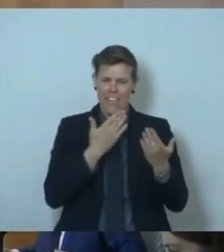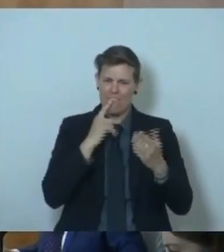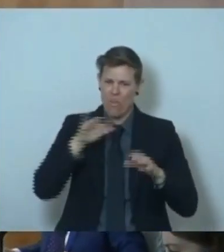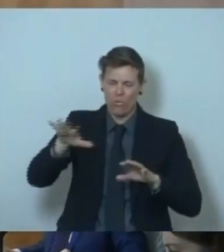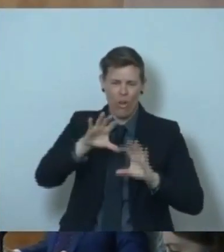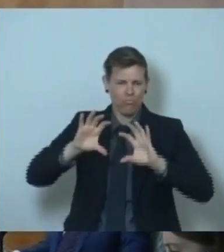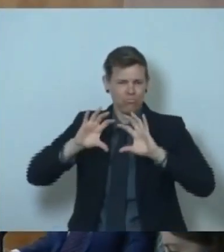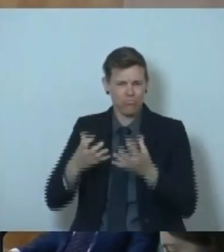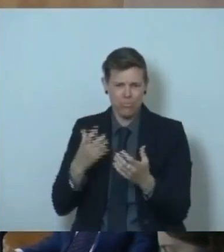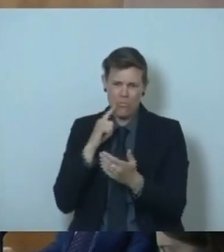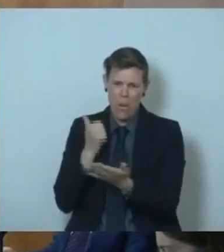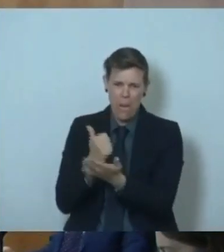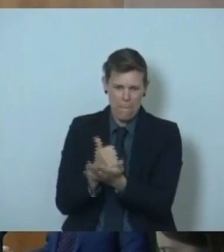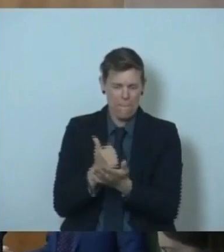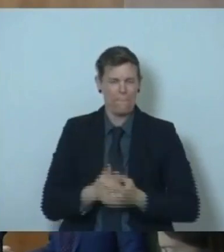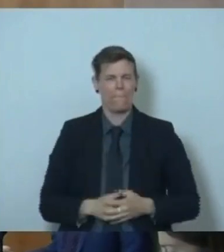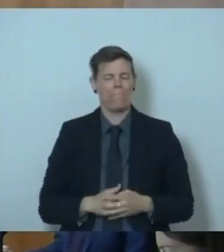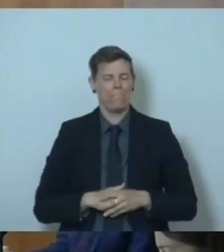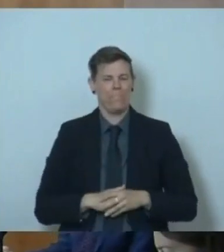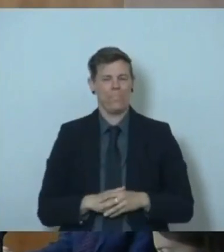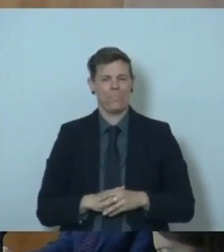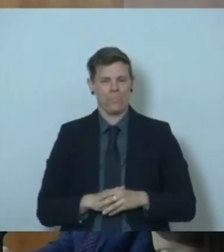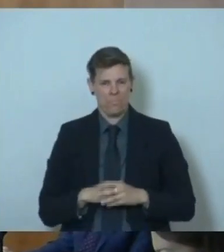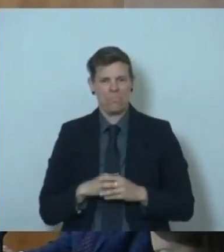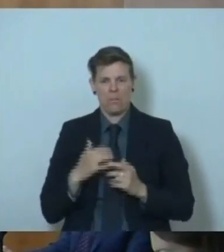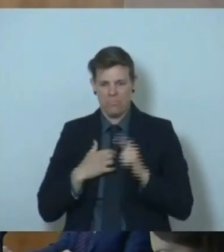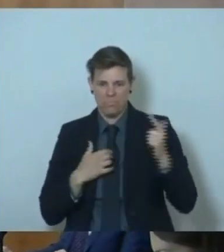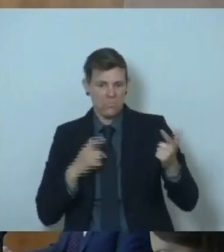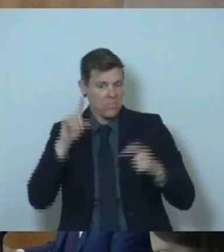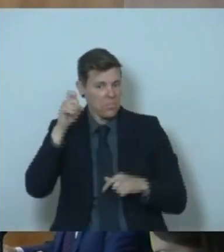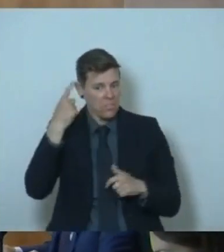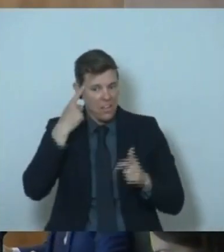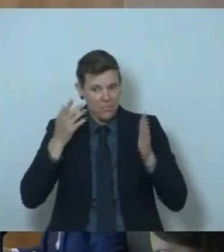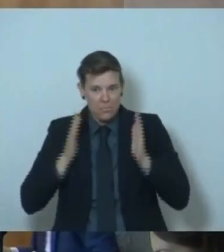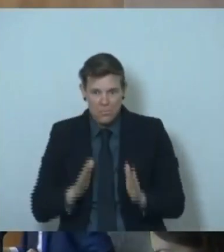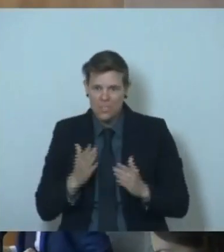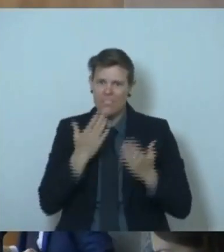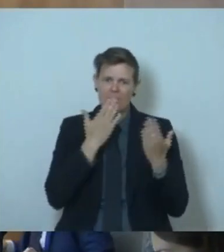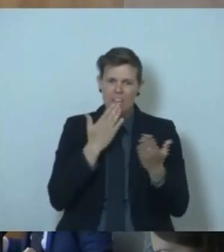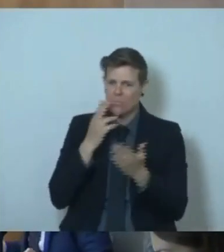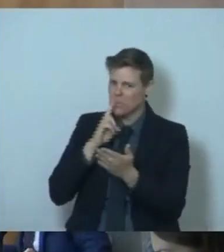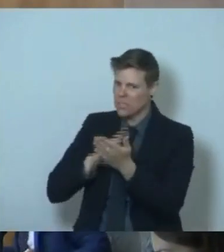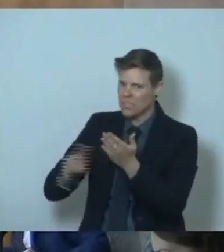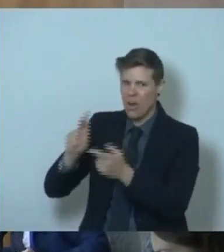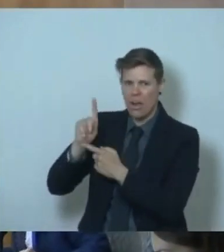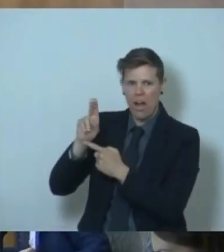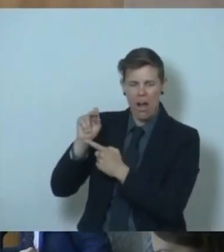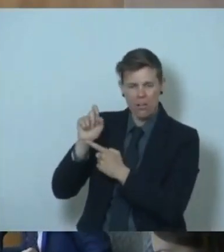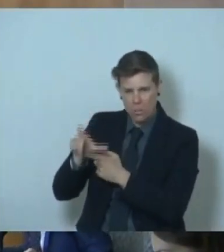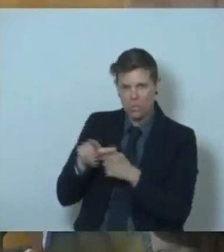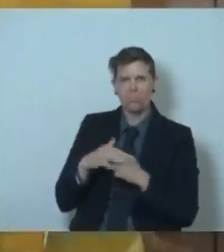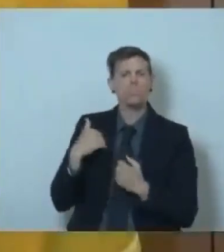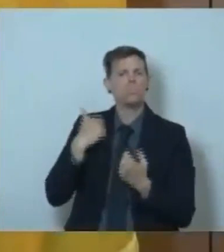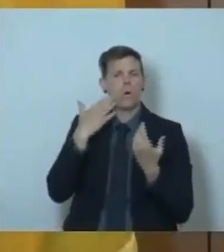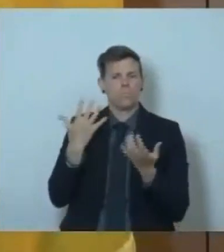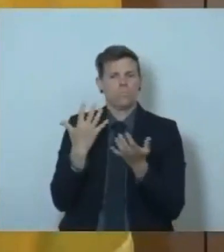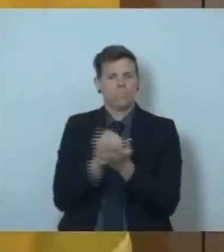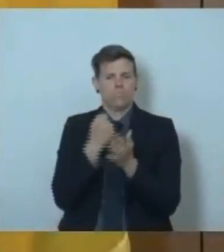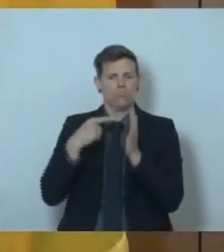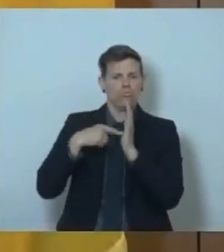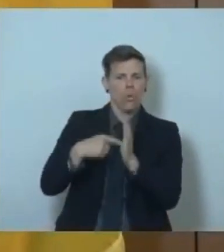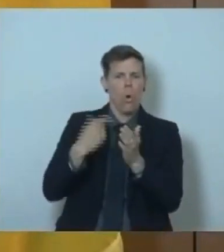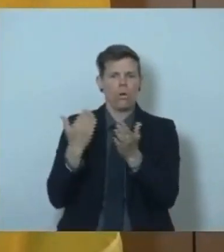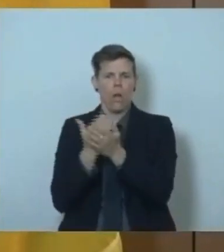Thank you, Secretary Kunkel. All right, so we're going to do the modeling update, which is the information that we